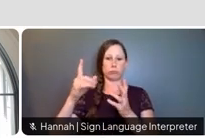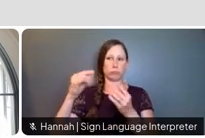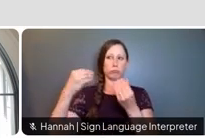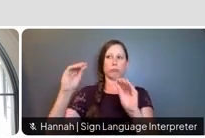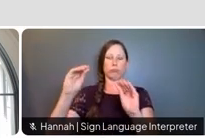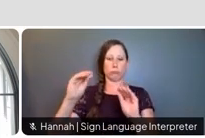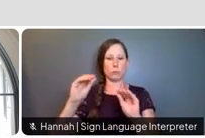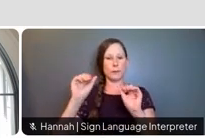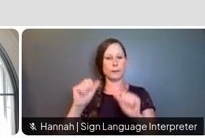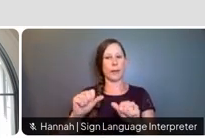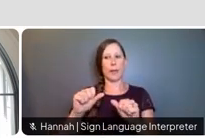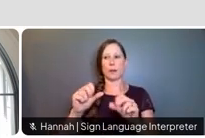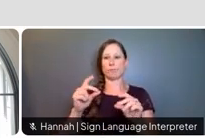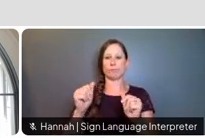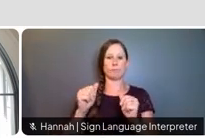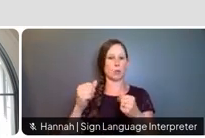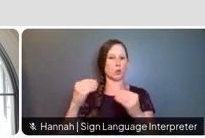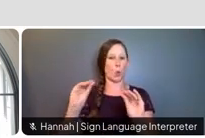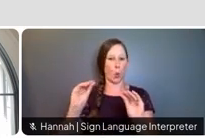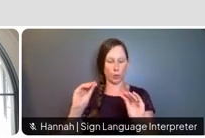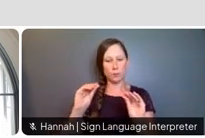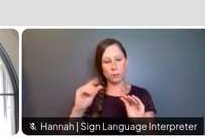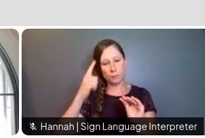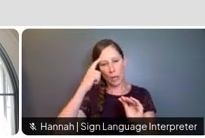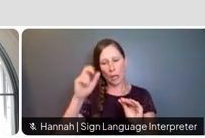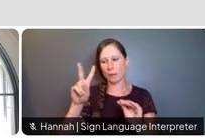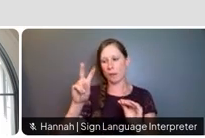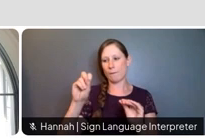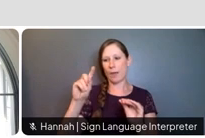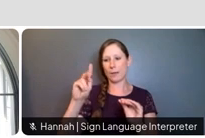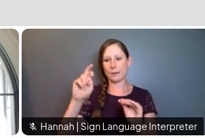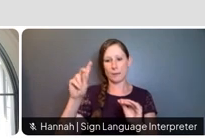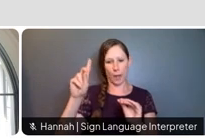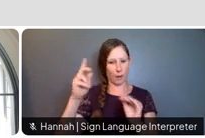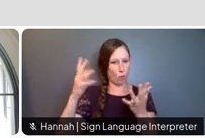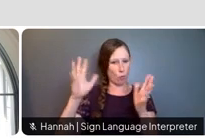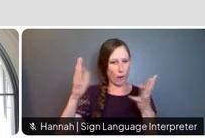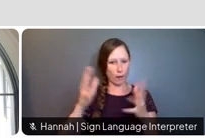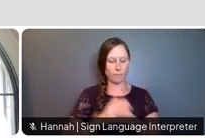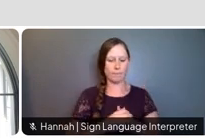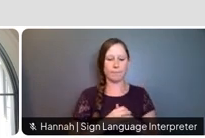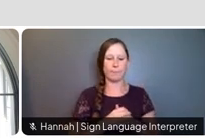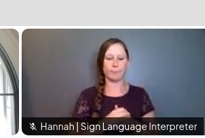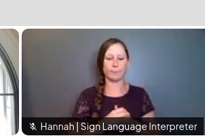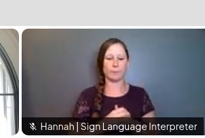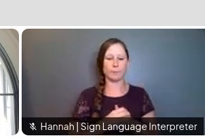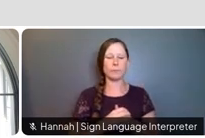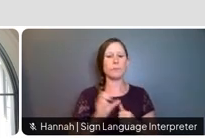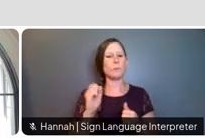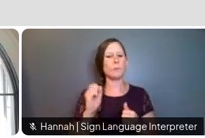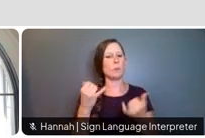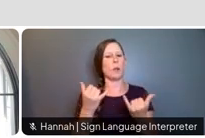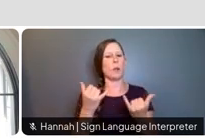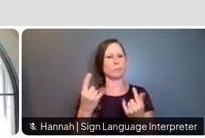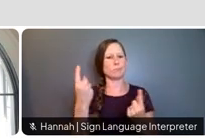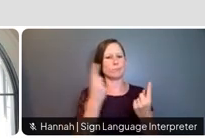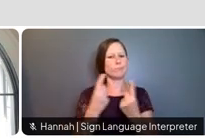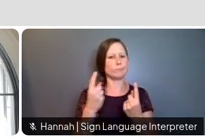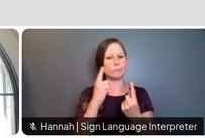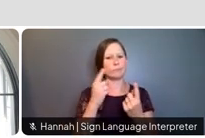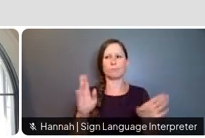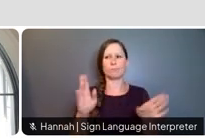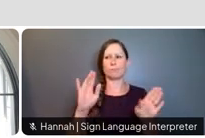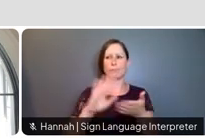and can instantly be sold on the public markets. What are the considerations of going public kind of in general?